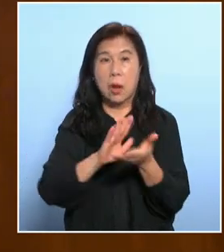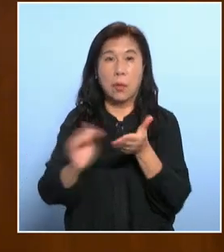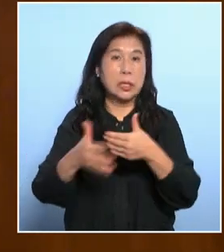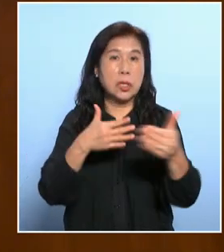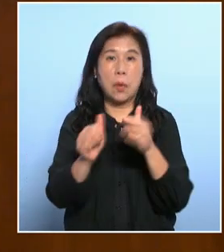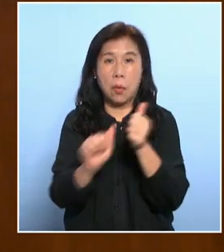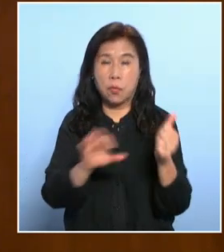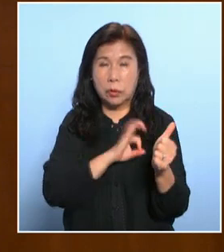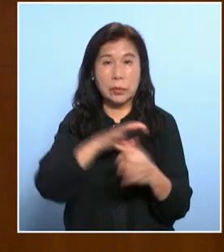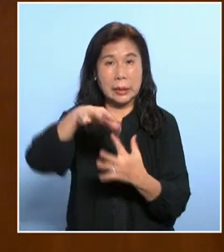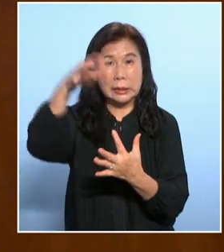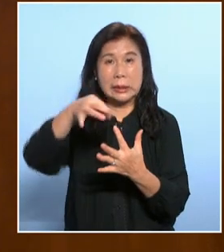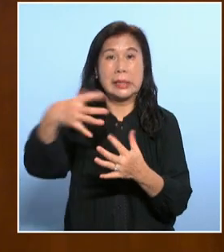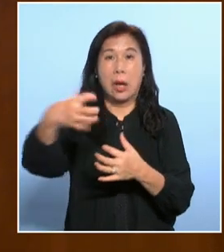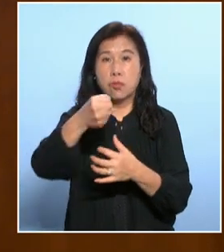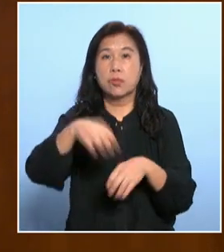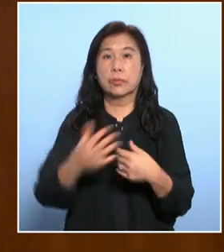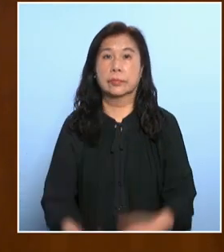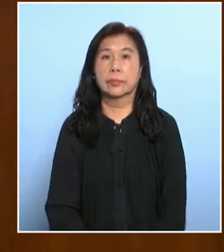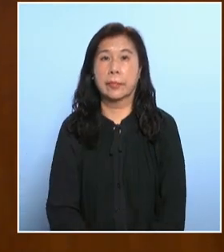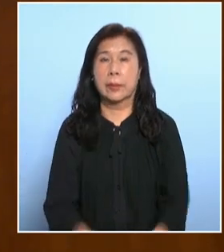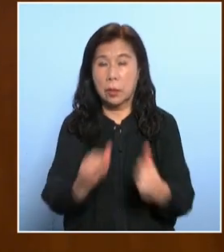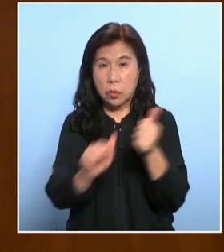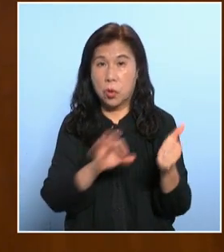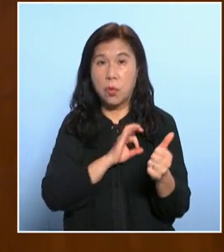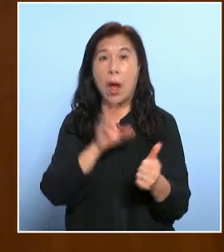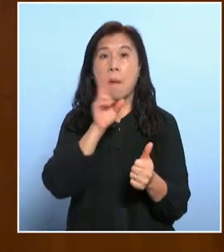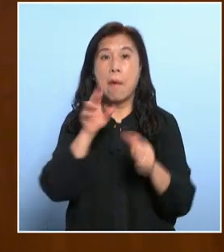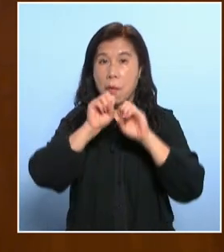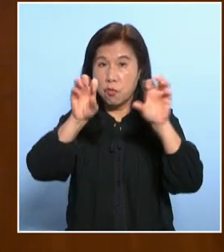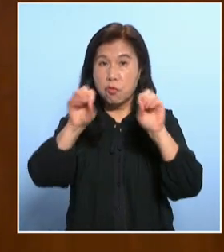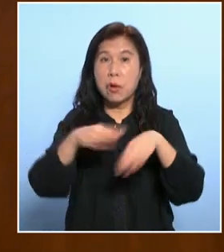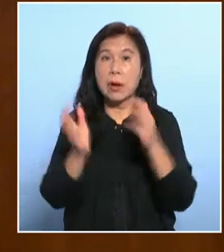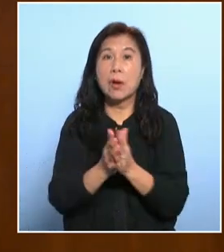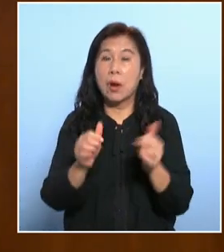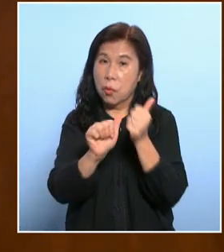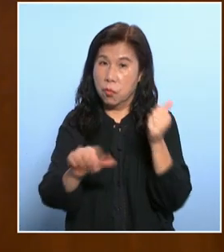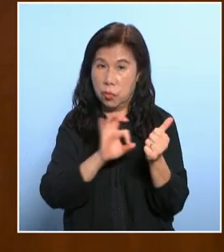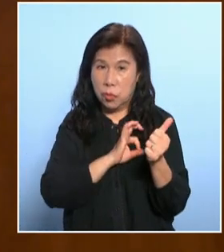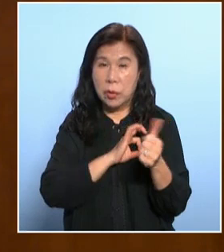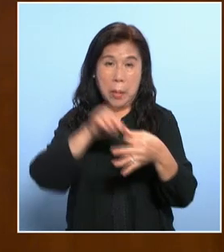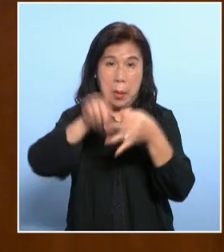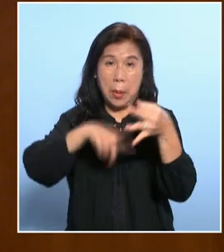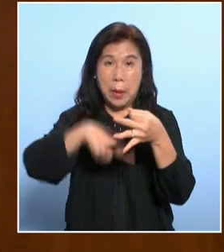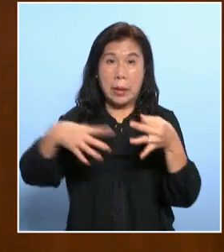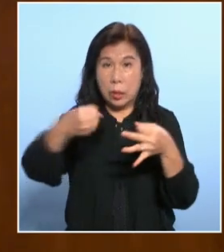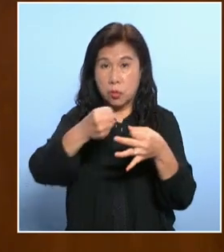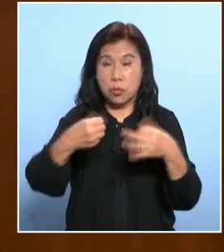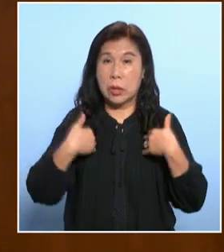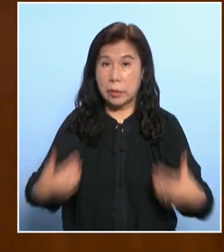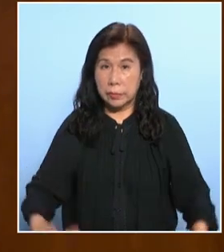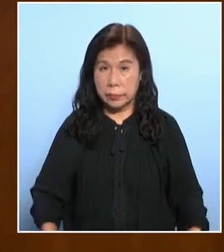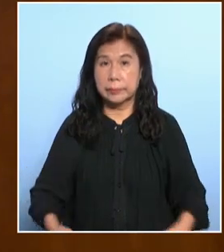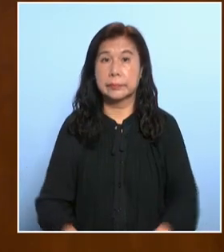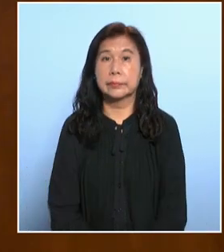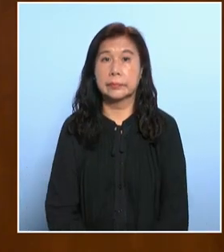conduct this election for the chairman and deputy chairman of the Panel on Health Services for the 2024 session. The clerk has sent out notice